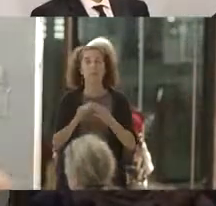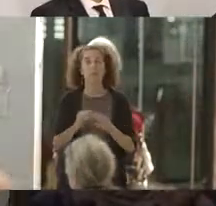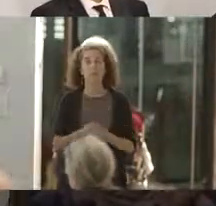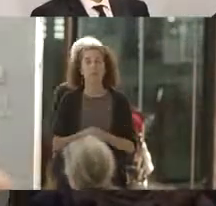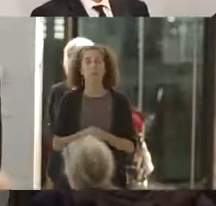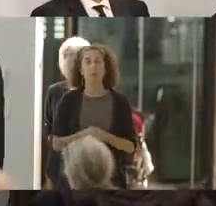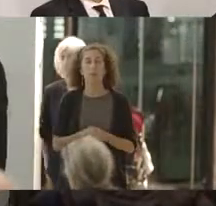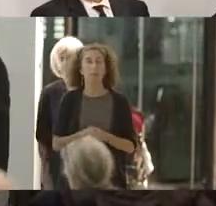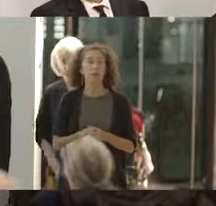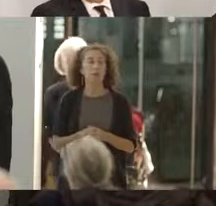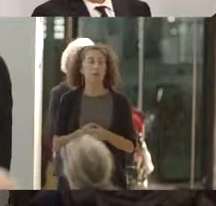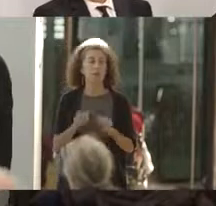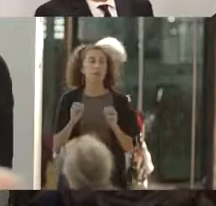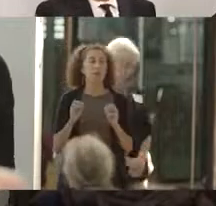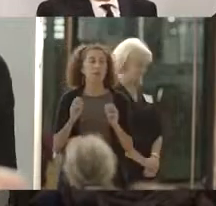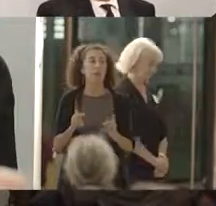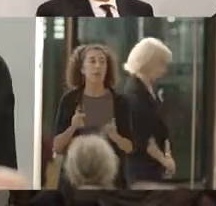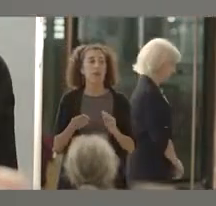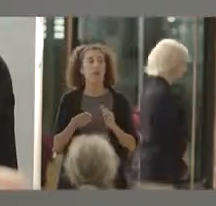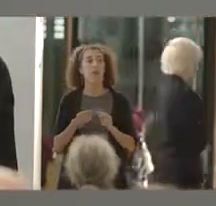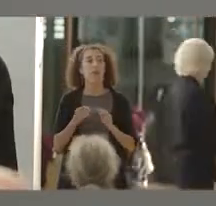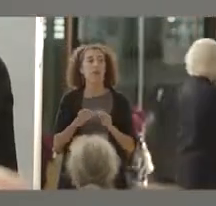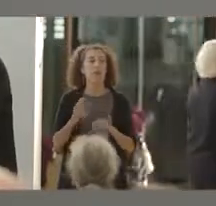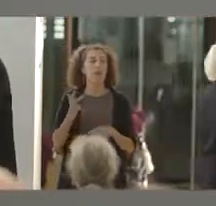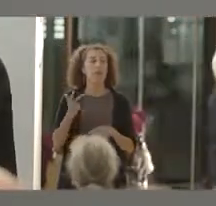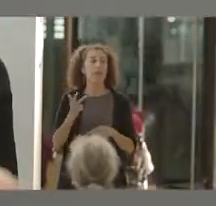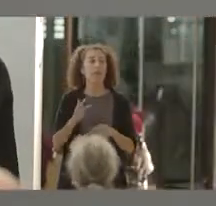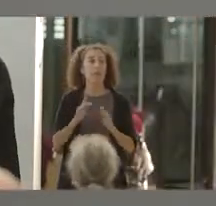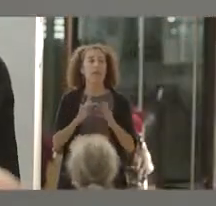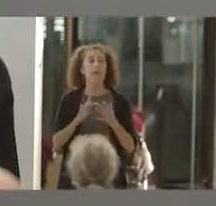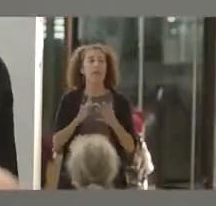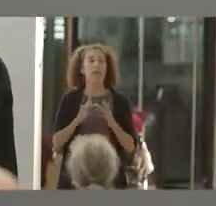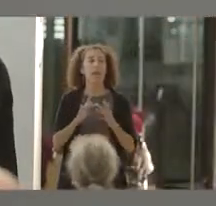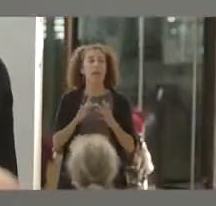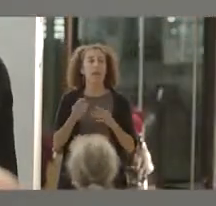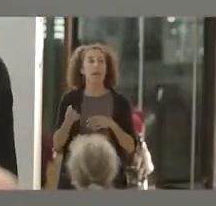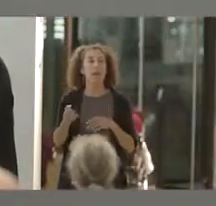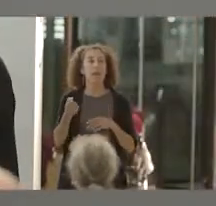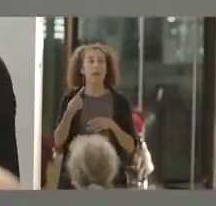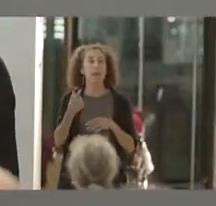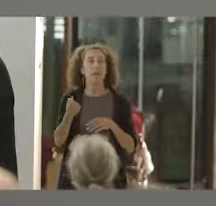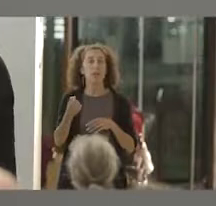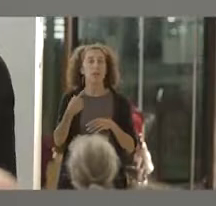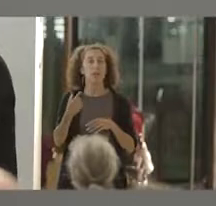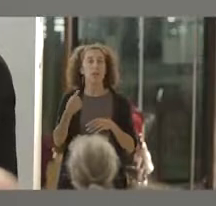Okay, so let's go to 3. These are some online questions, some folks who are watching